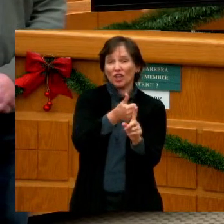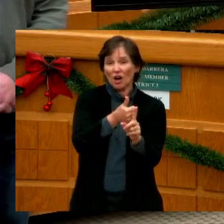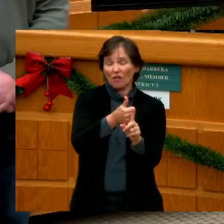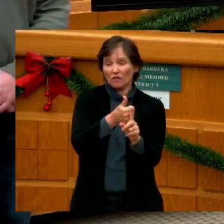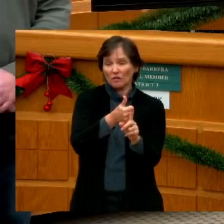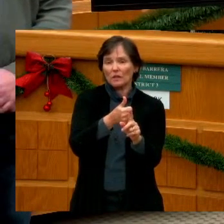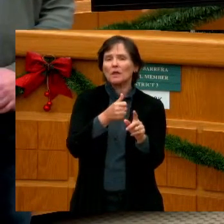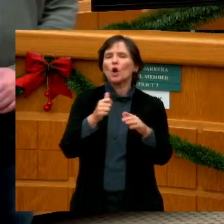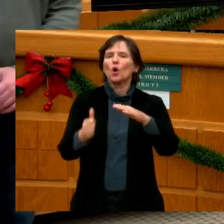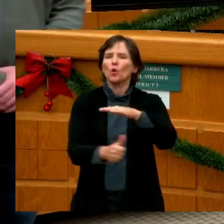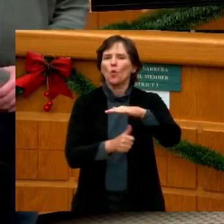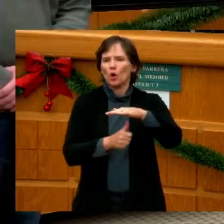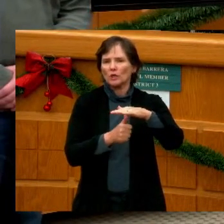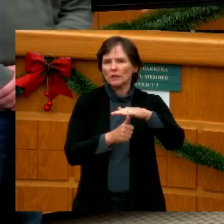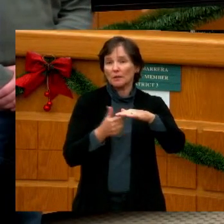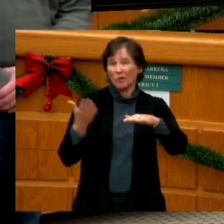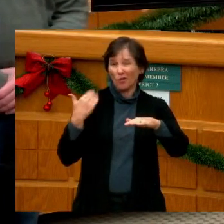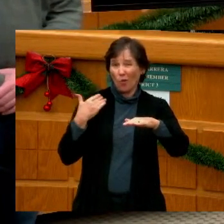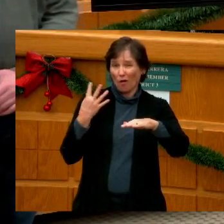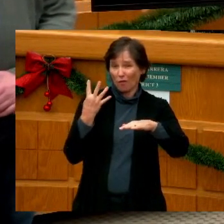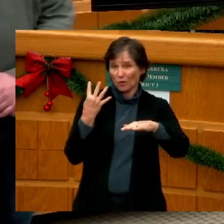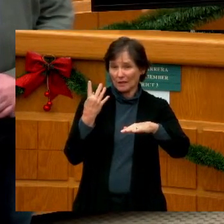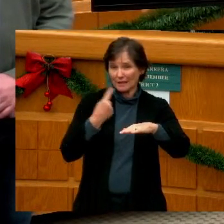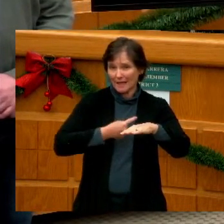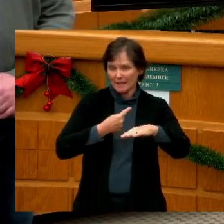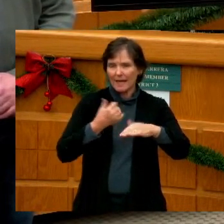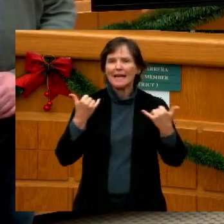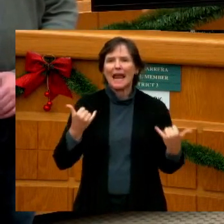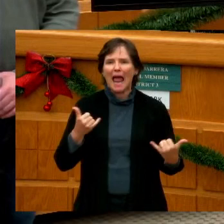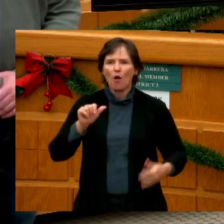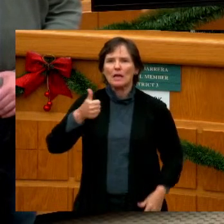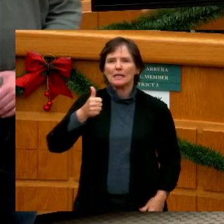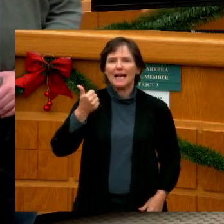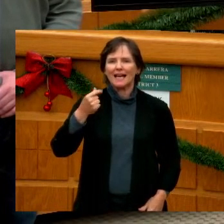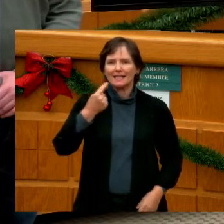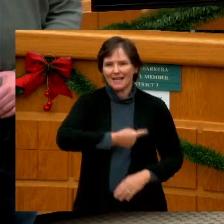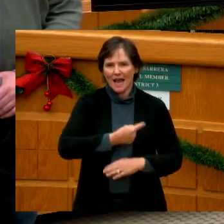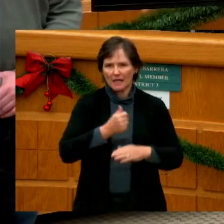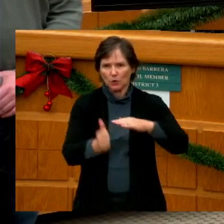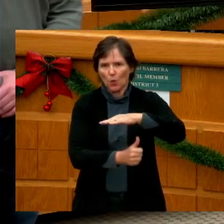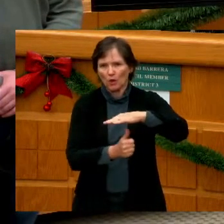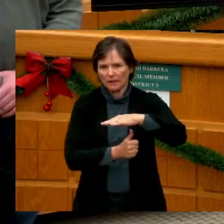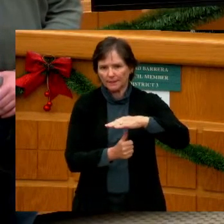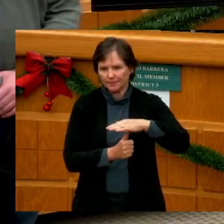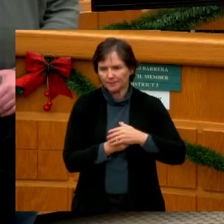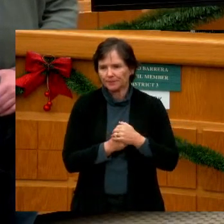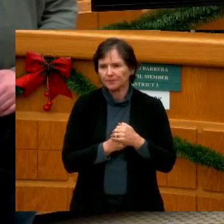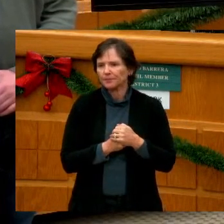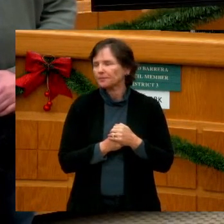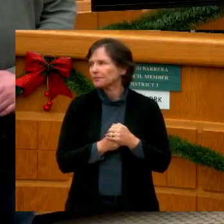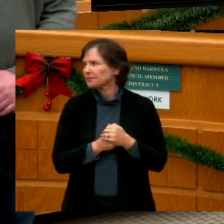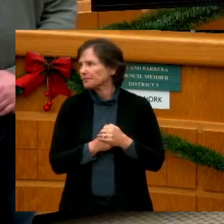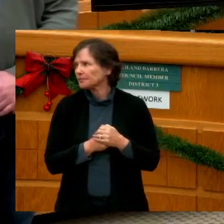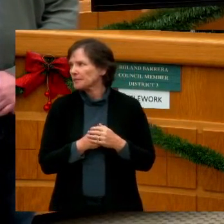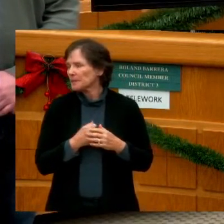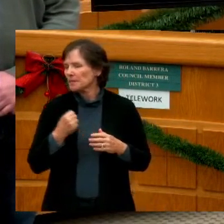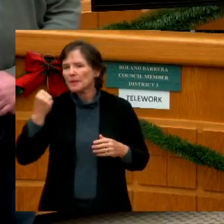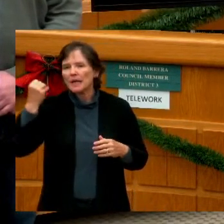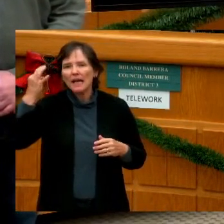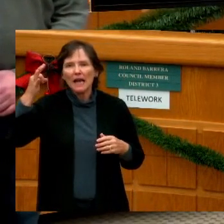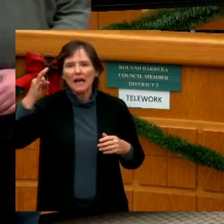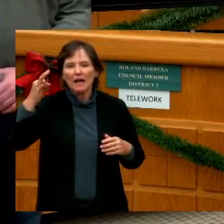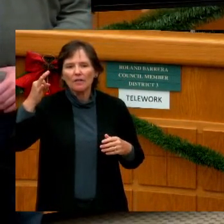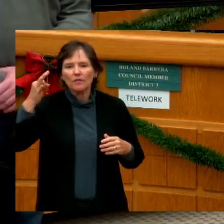you have the antibody test, you could test positive for months after